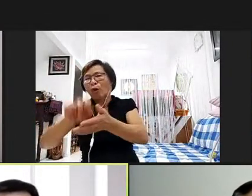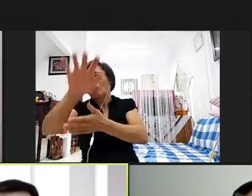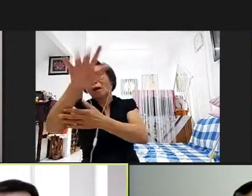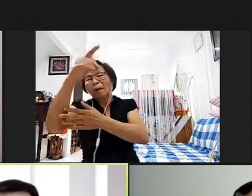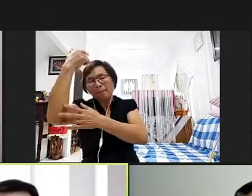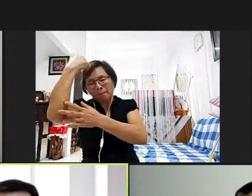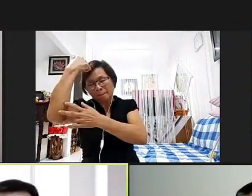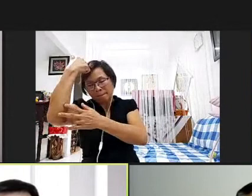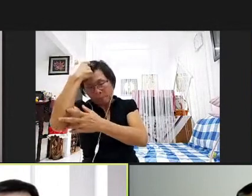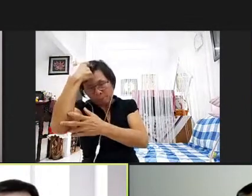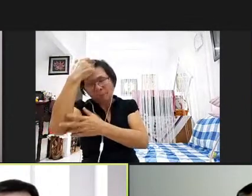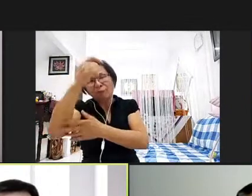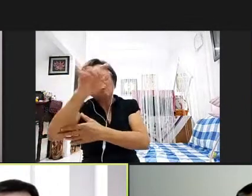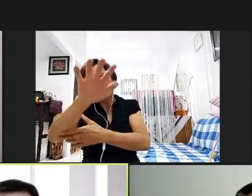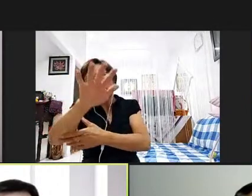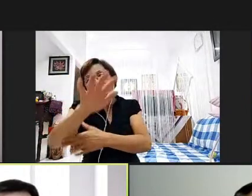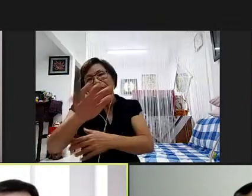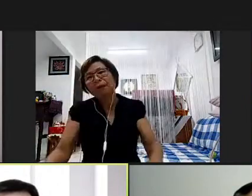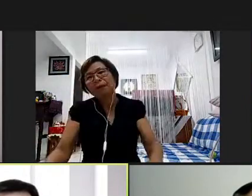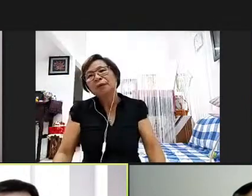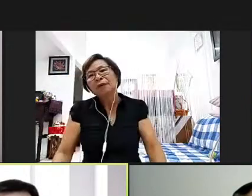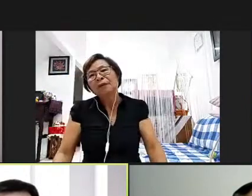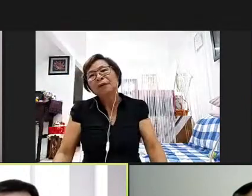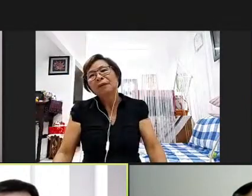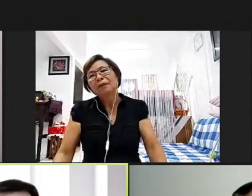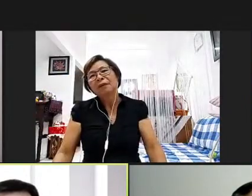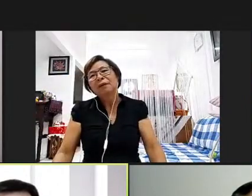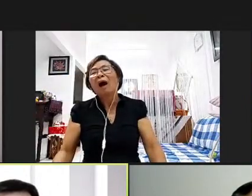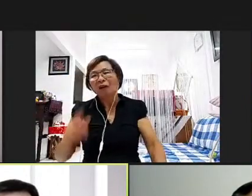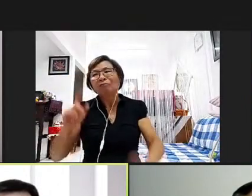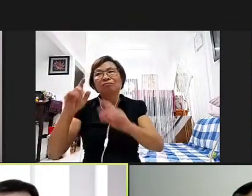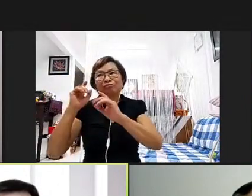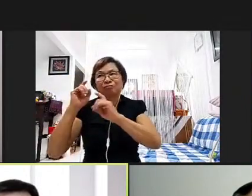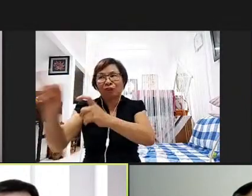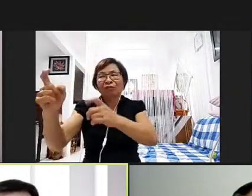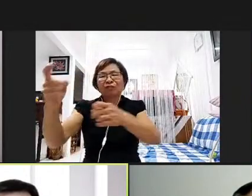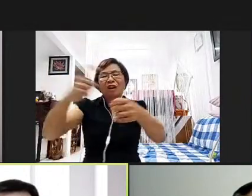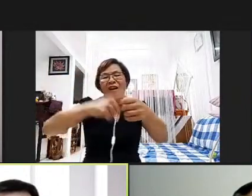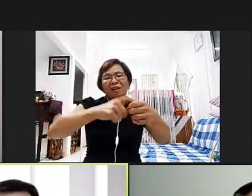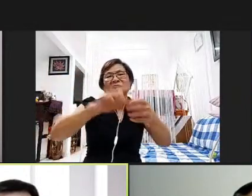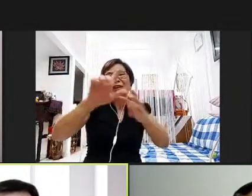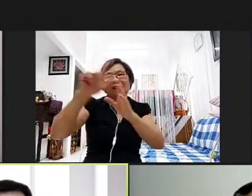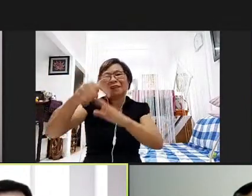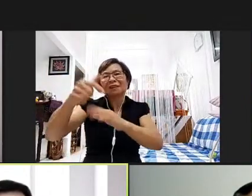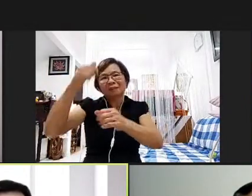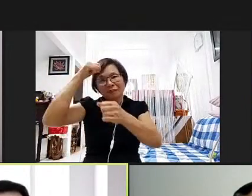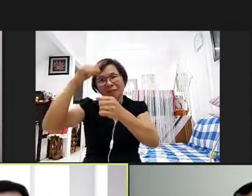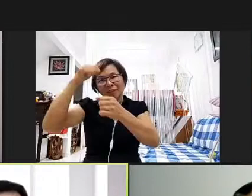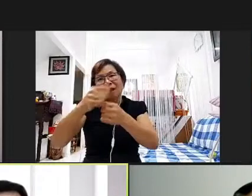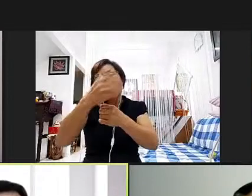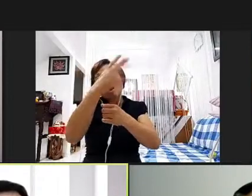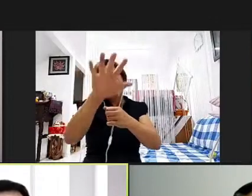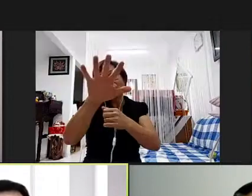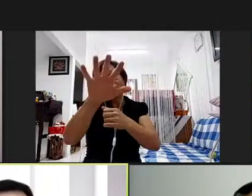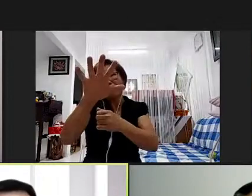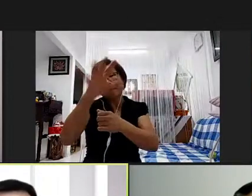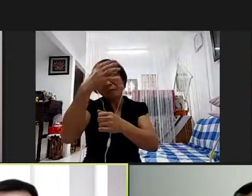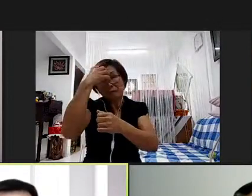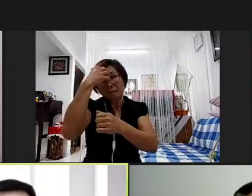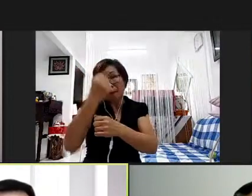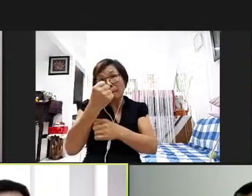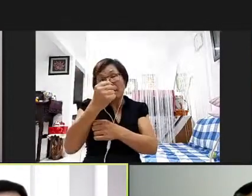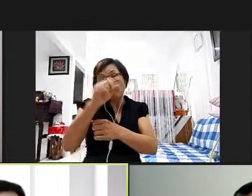vaccine. I will give the link afterwards. So just to recap, the 5 mental vaccine, the